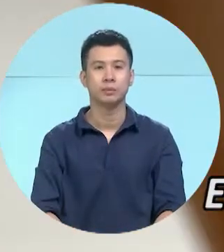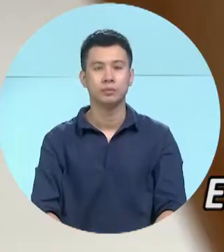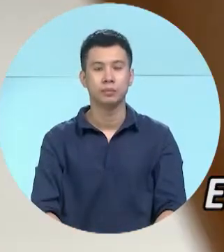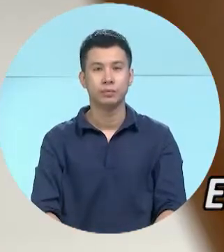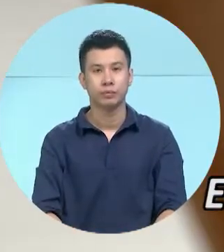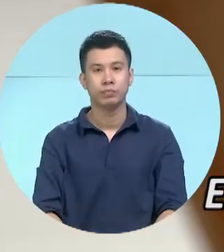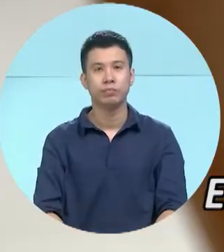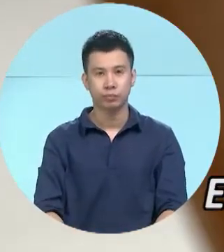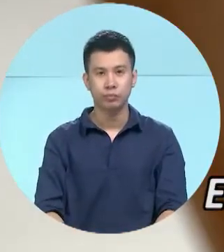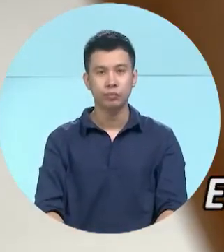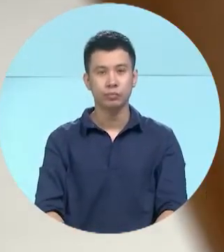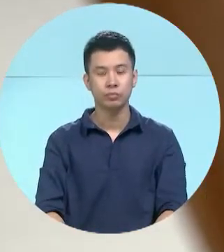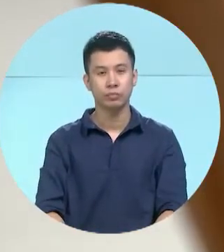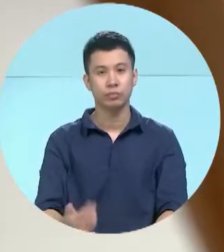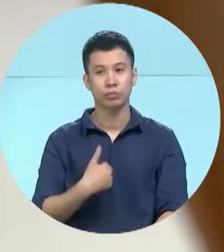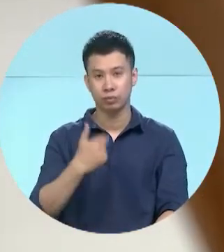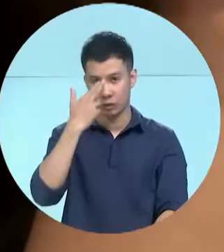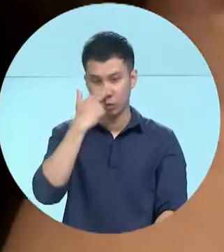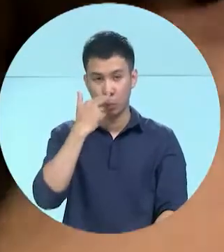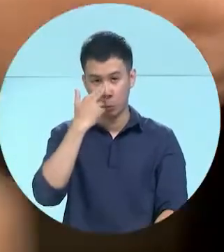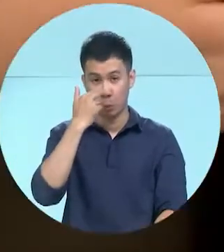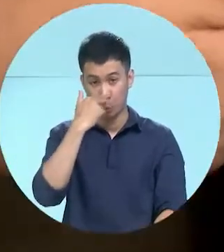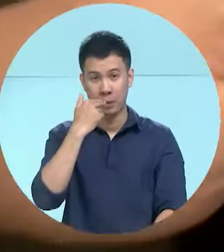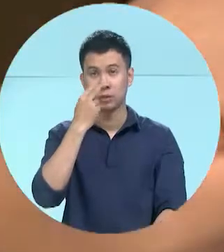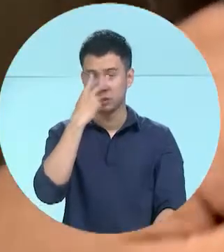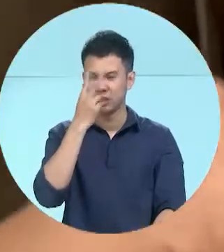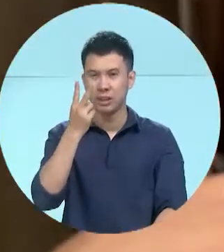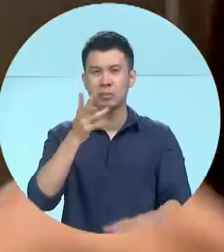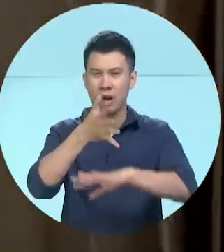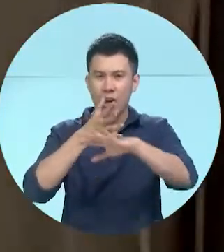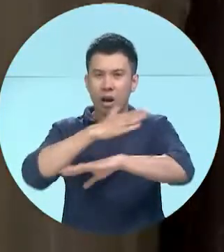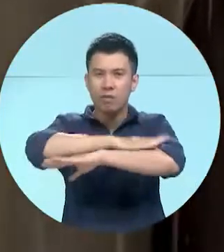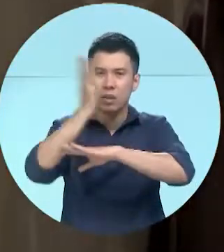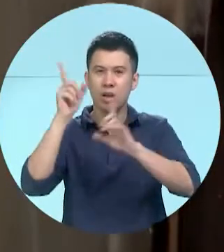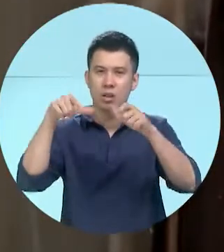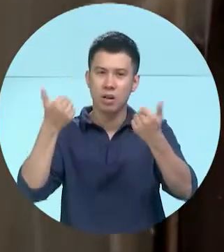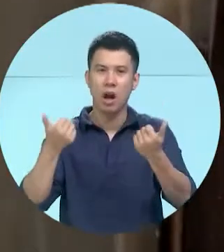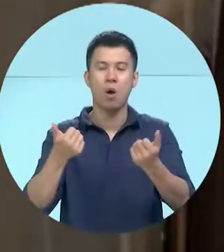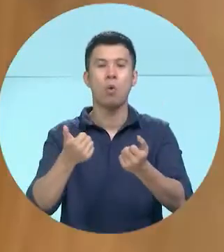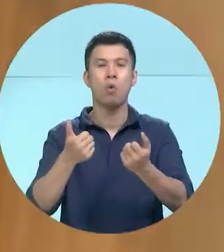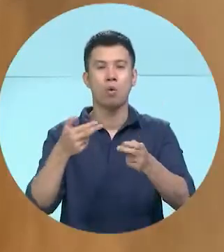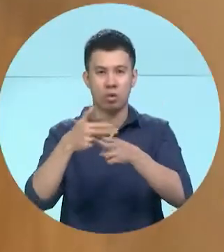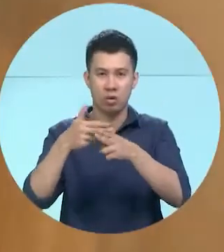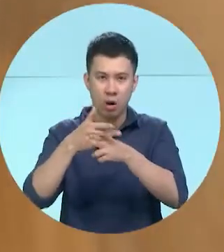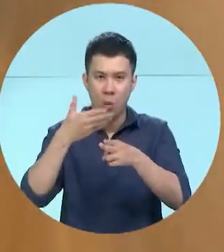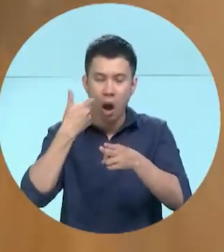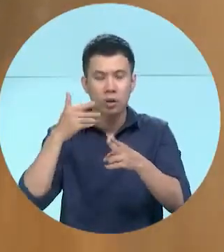him develop his skills at work, so learn how to prepare all of the different types of food and drinks that we have at the coffee